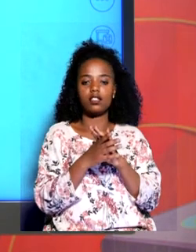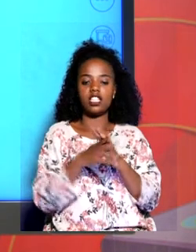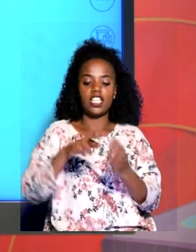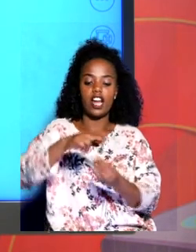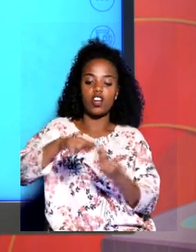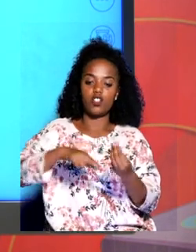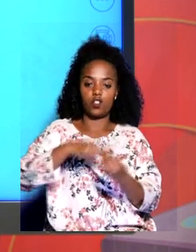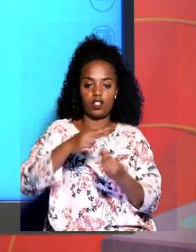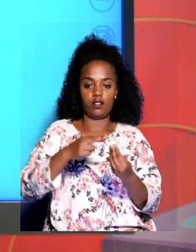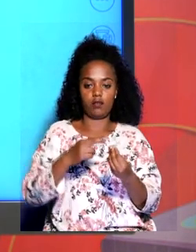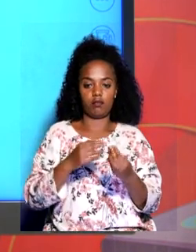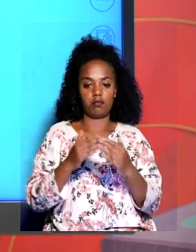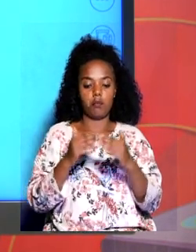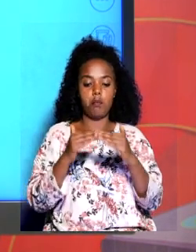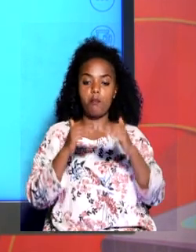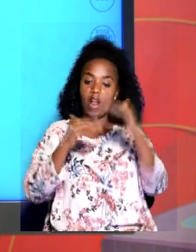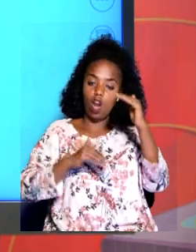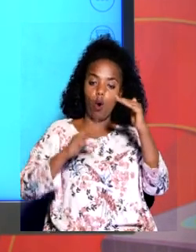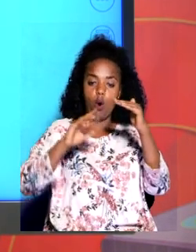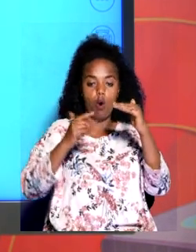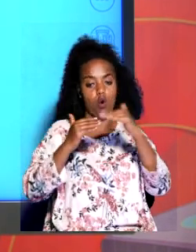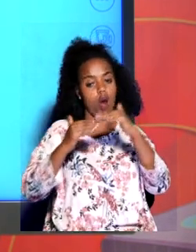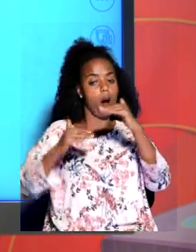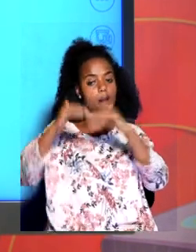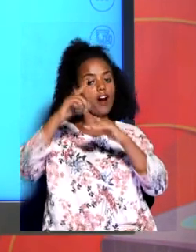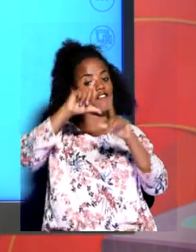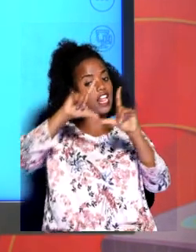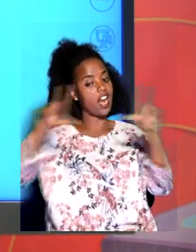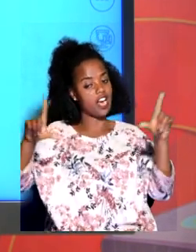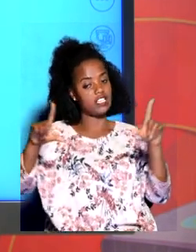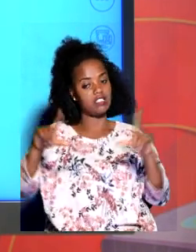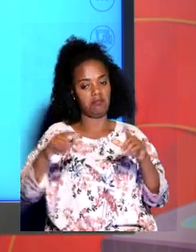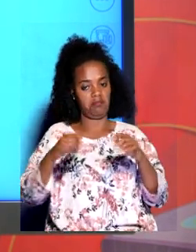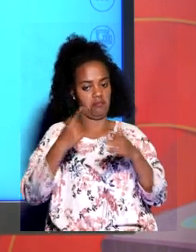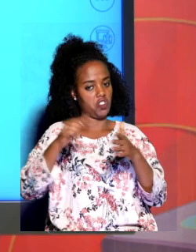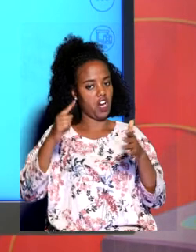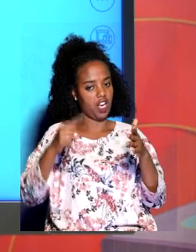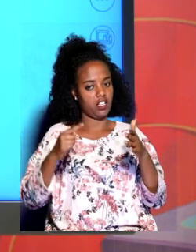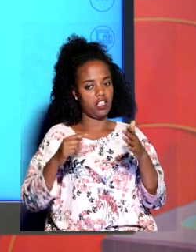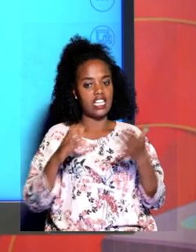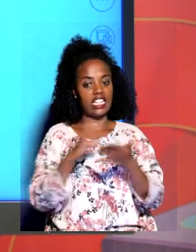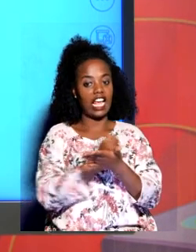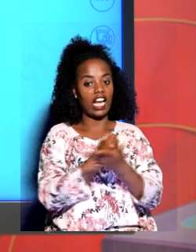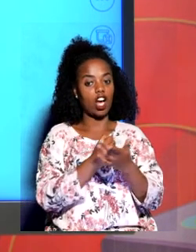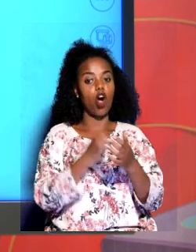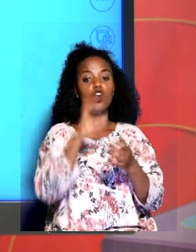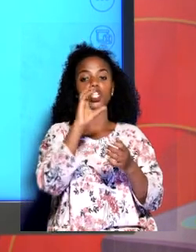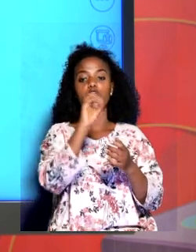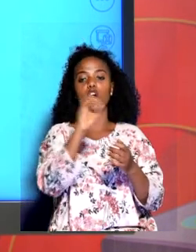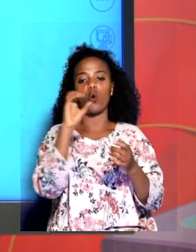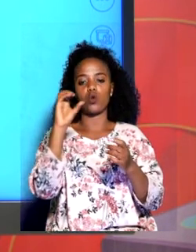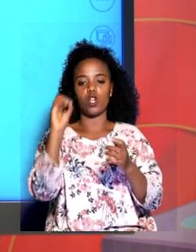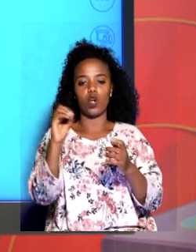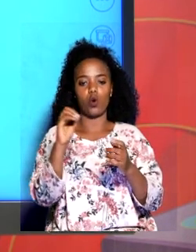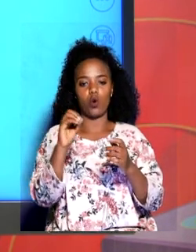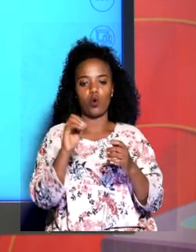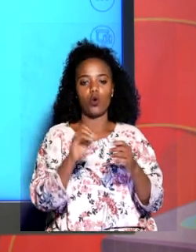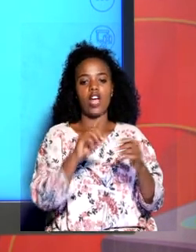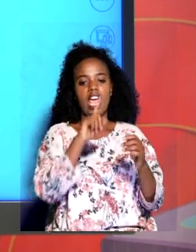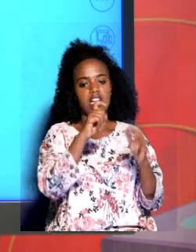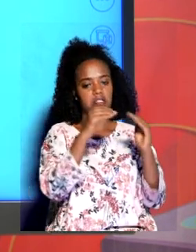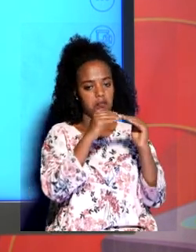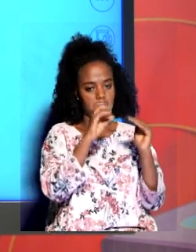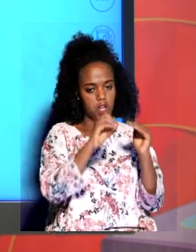region, whether it is below this line or below above this line. Take the origin here also. If take 0,